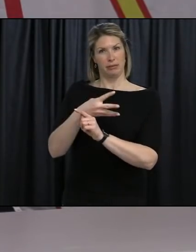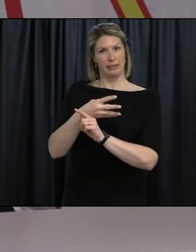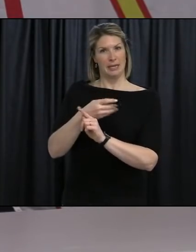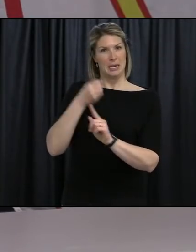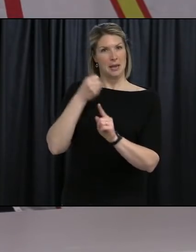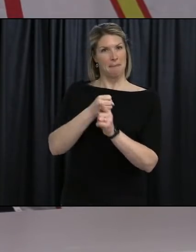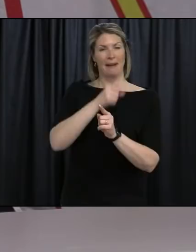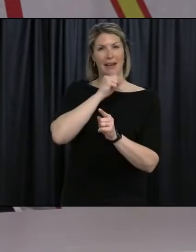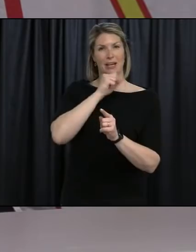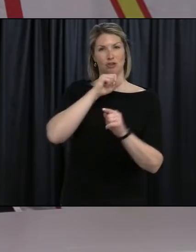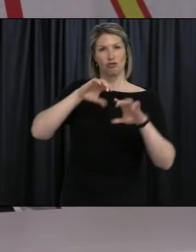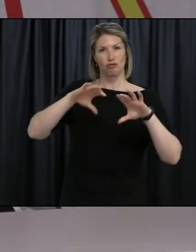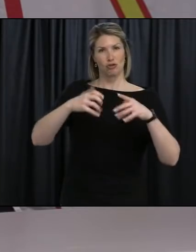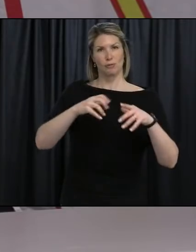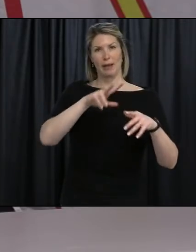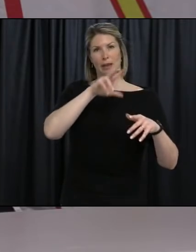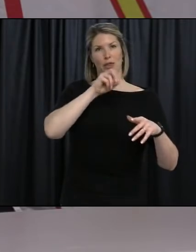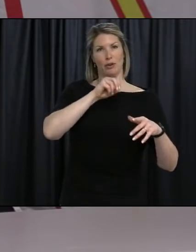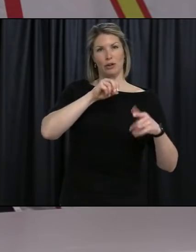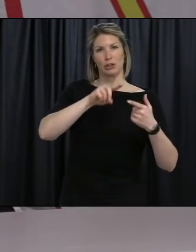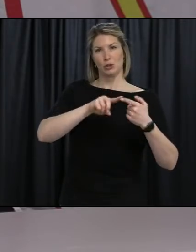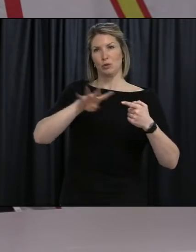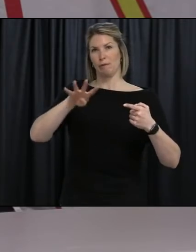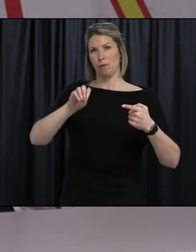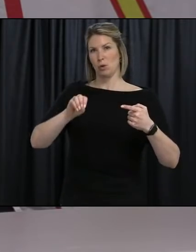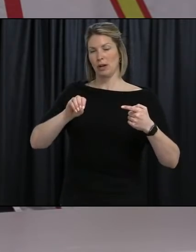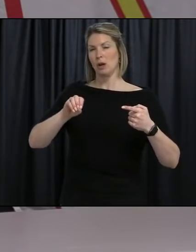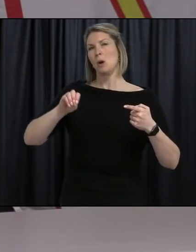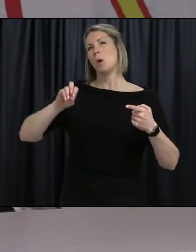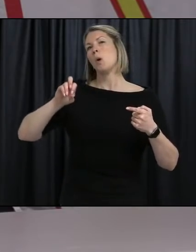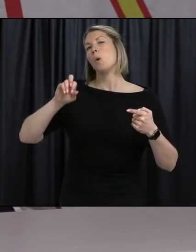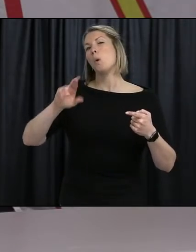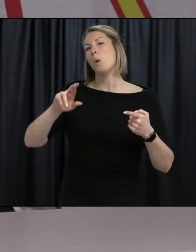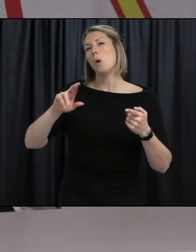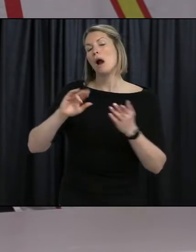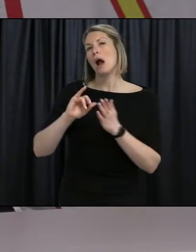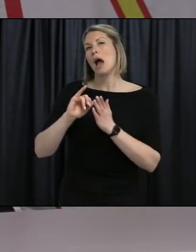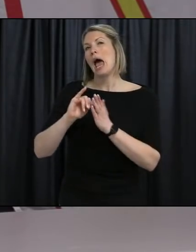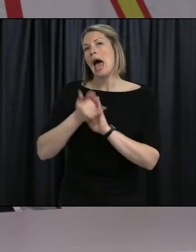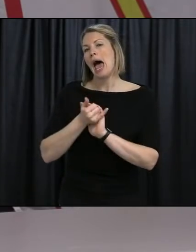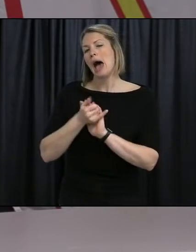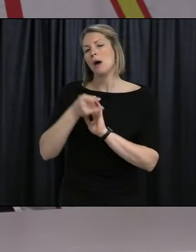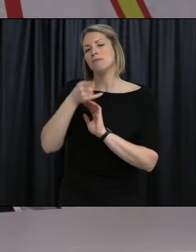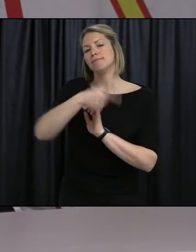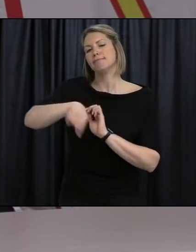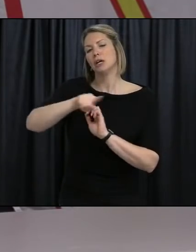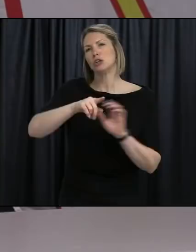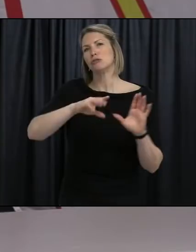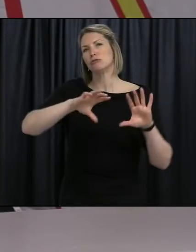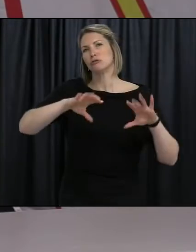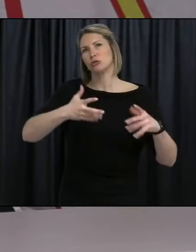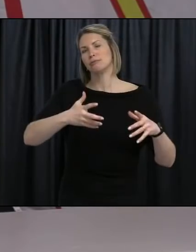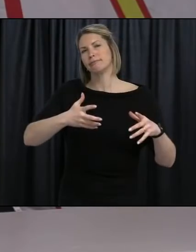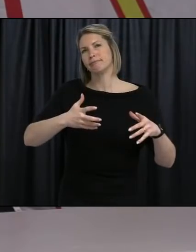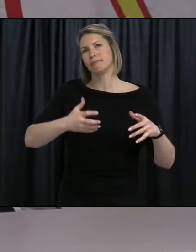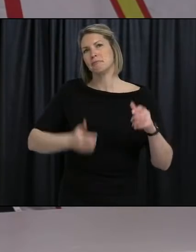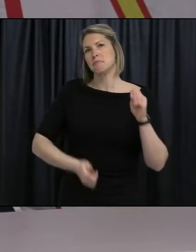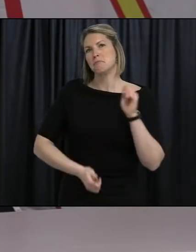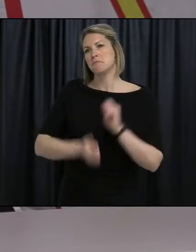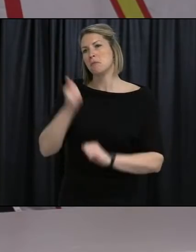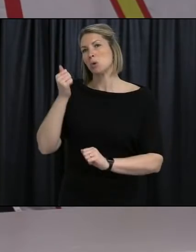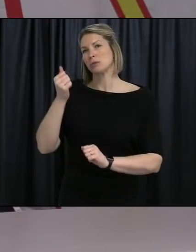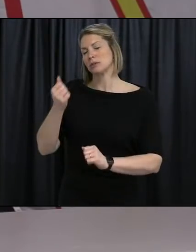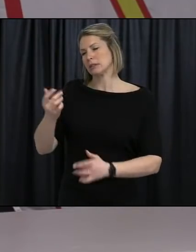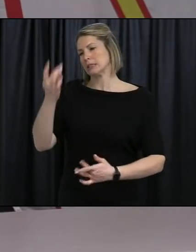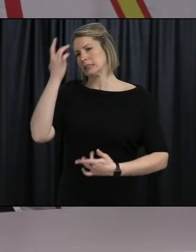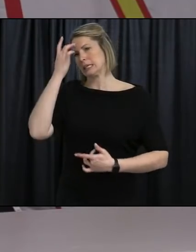severely, that has wound up with more 30 to 40-year-olds in hospital. And part of that may be that more 30 to 40-year-olds are actually getting infected